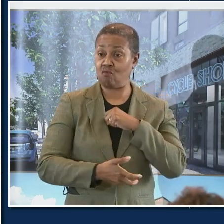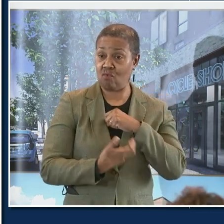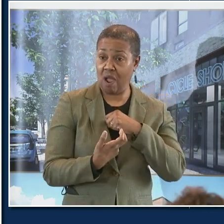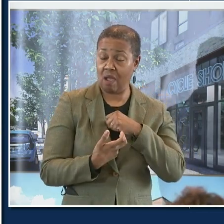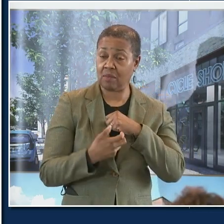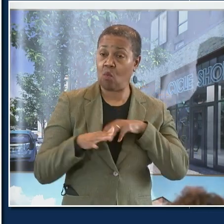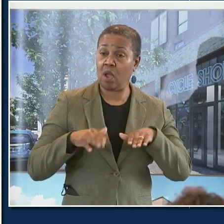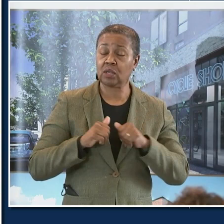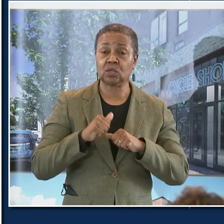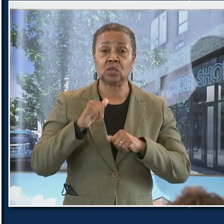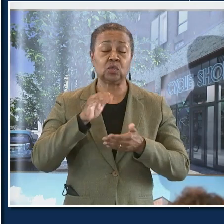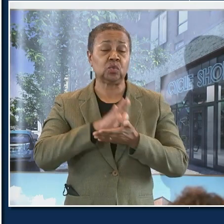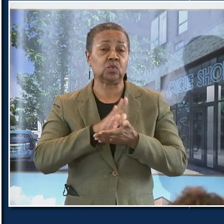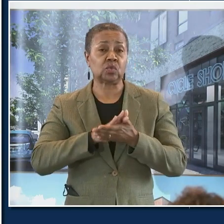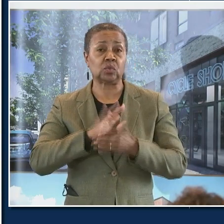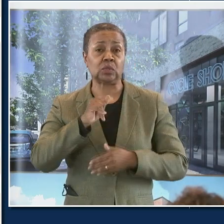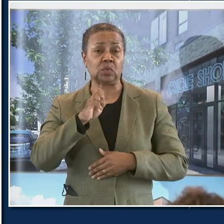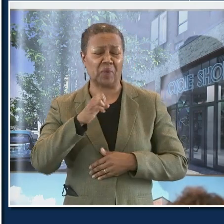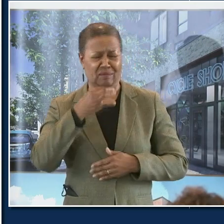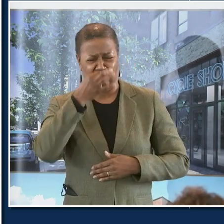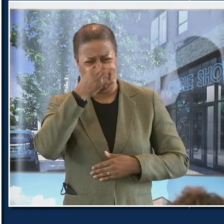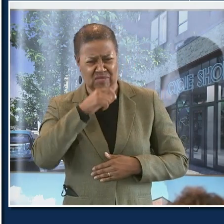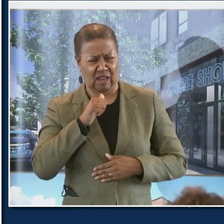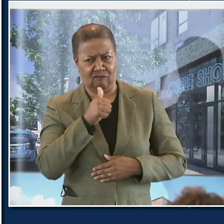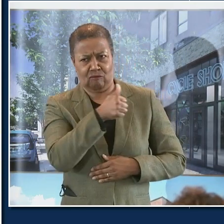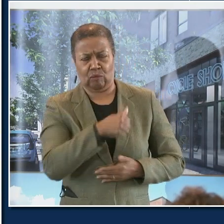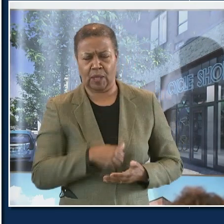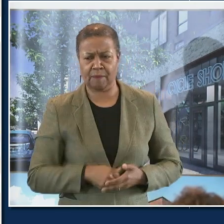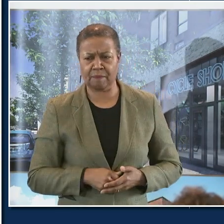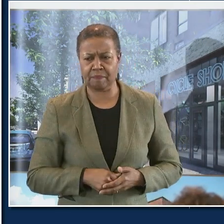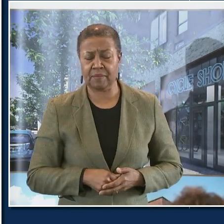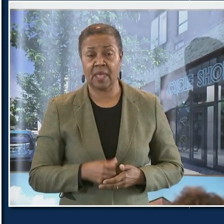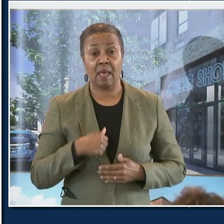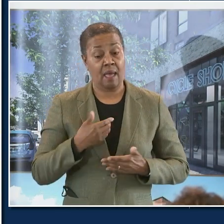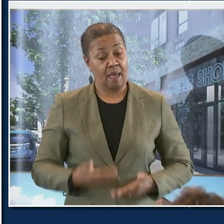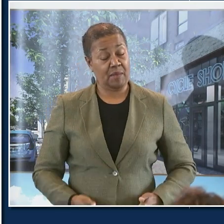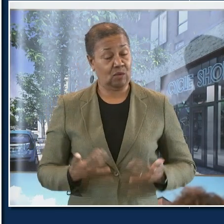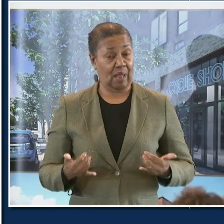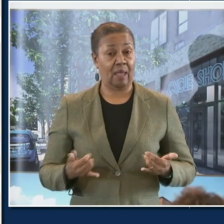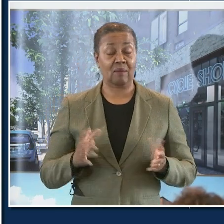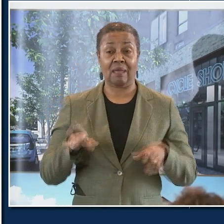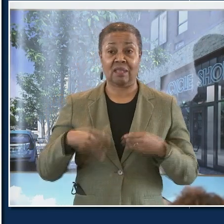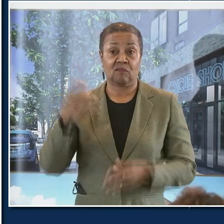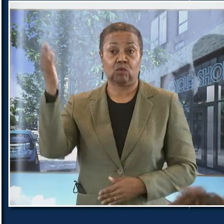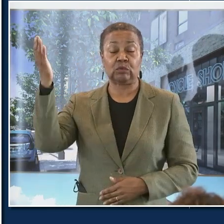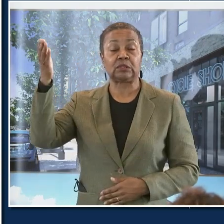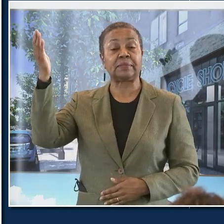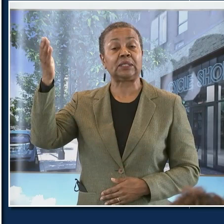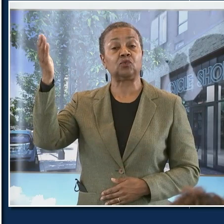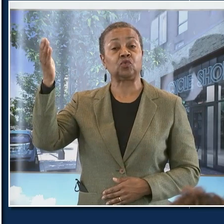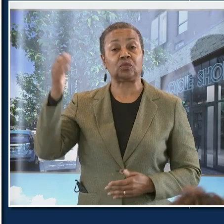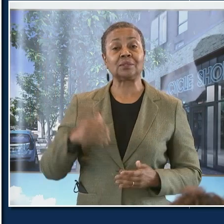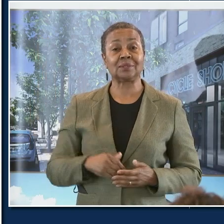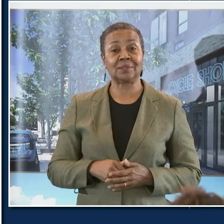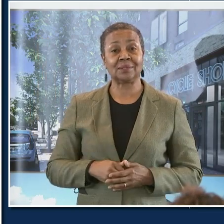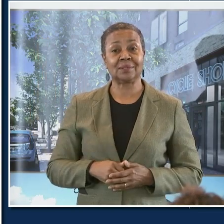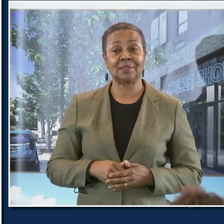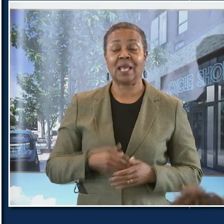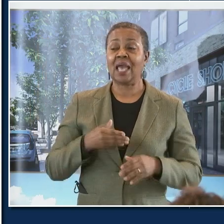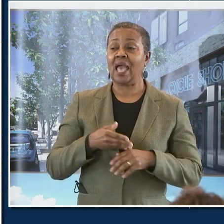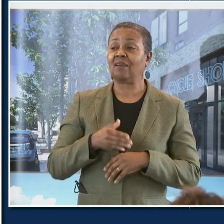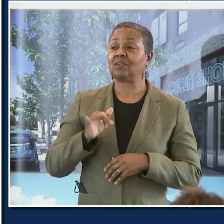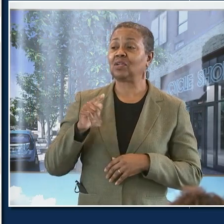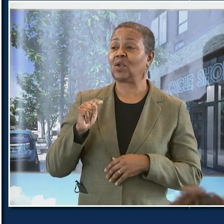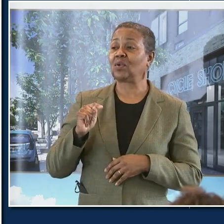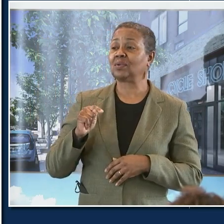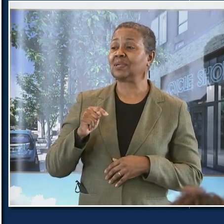school, Crane High School, not too far from here. And here I am, giving a speech after Kurt Bailey and